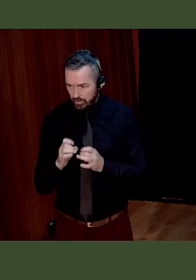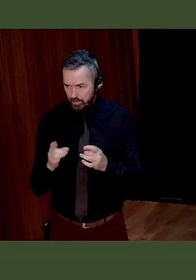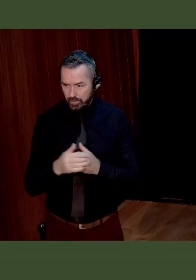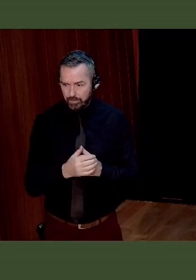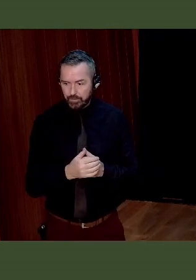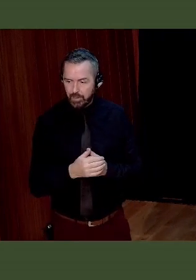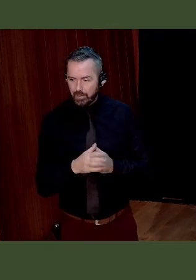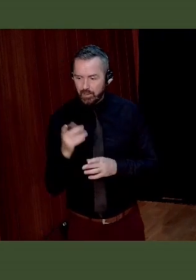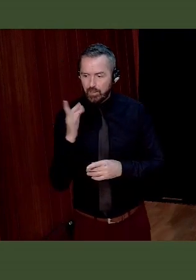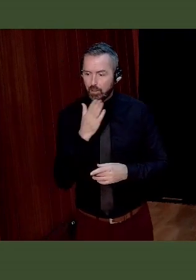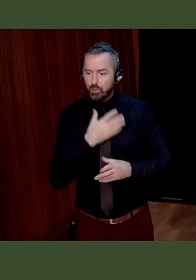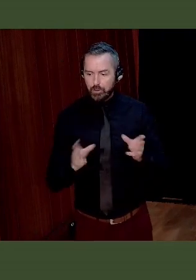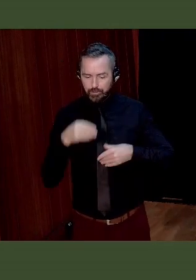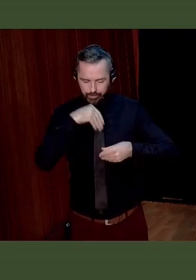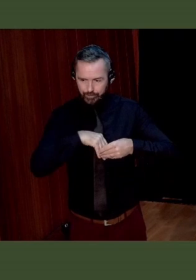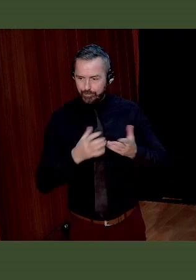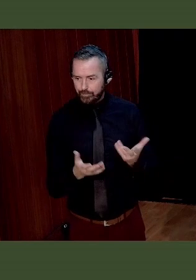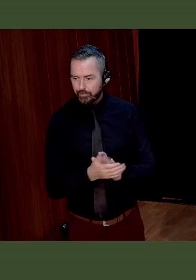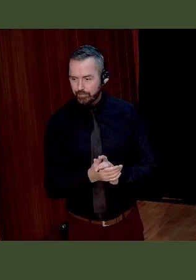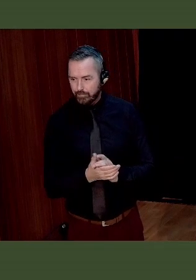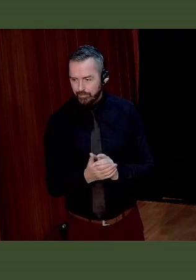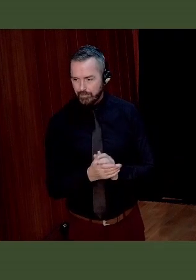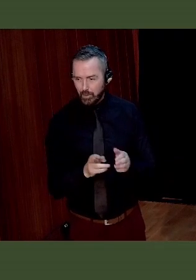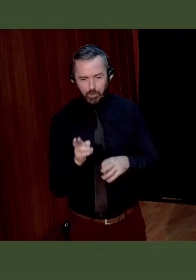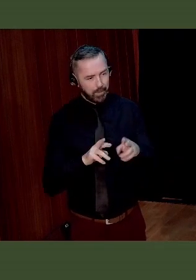not Irish. Ireland would not be Ireland without the Irish language.